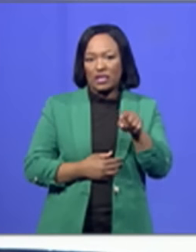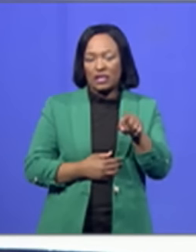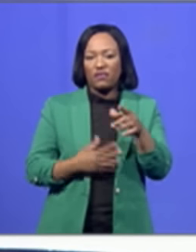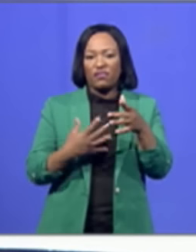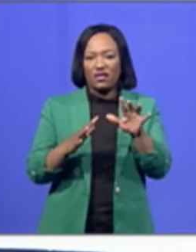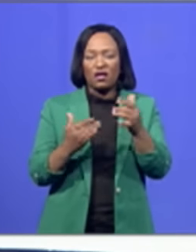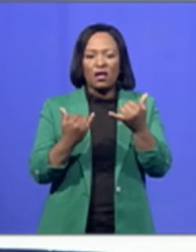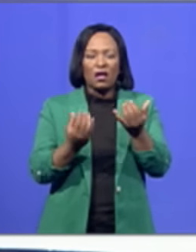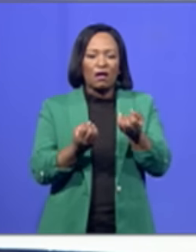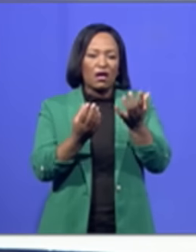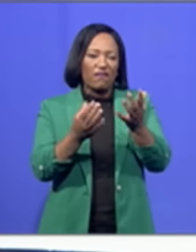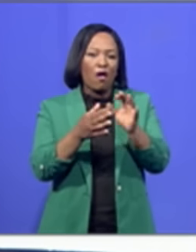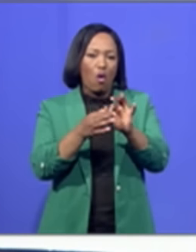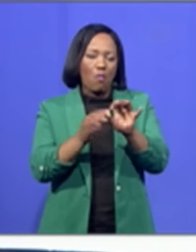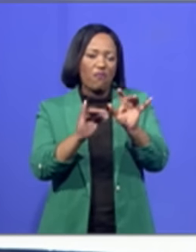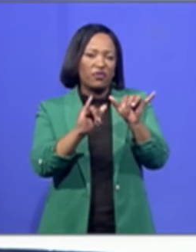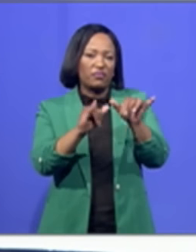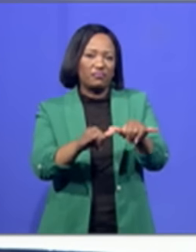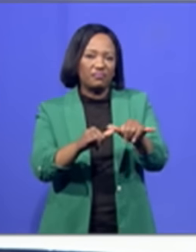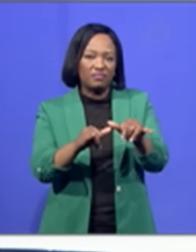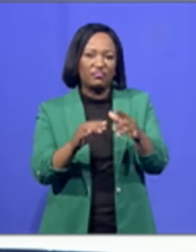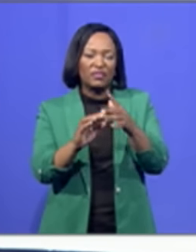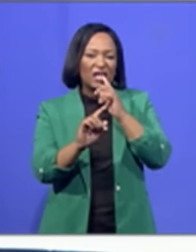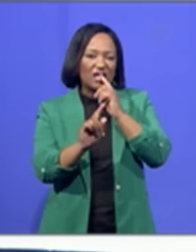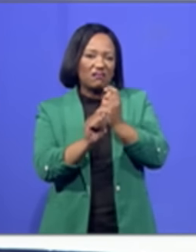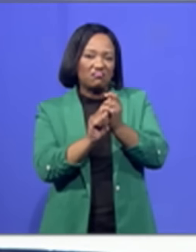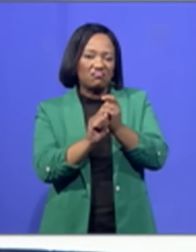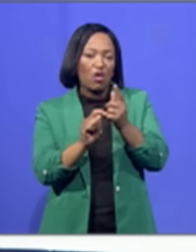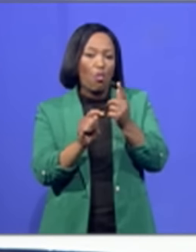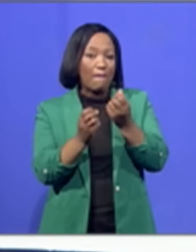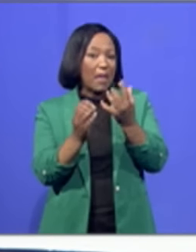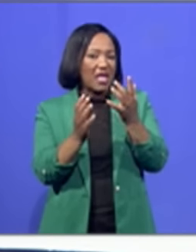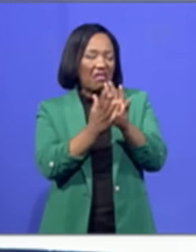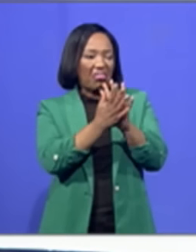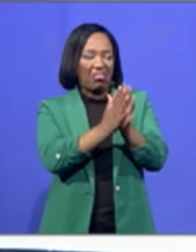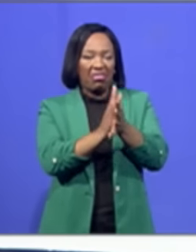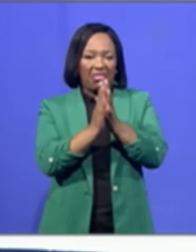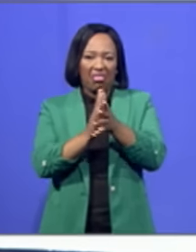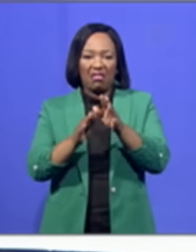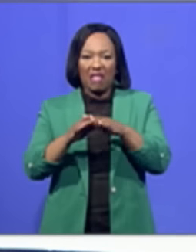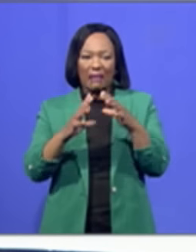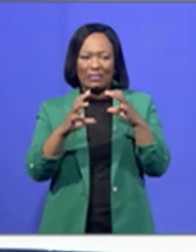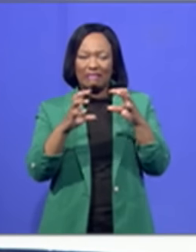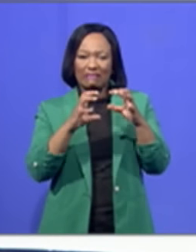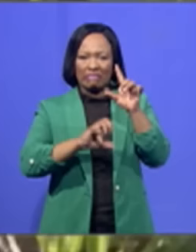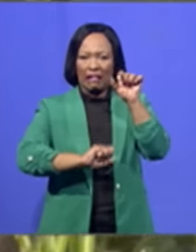bolelwego ka toropong yeo mekutwana ya go feta 50 e sentšwe nakong ya dikgaruru tšeo.